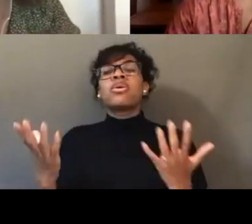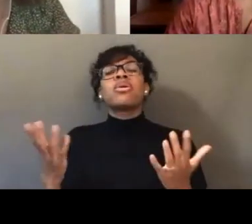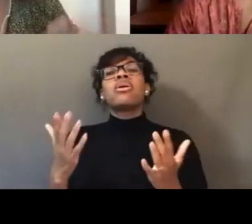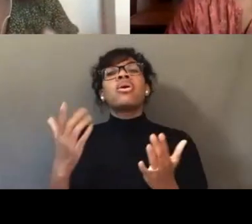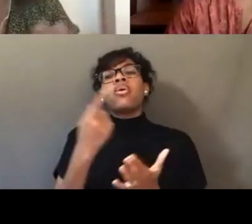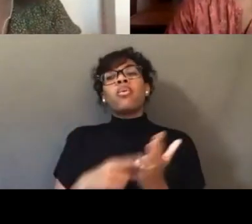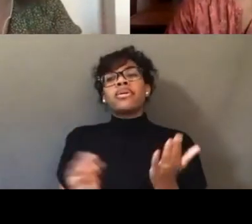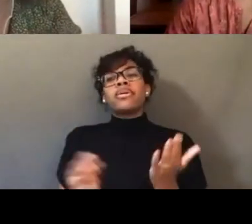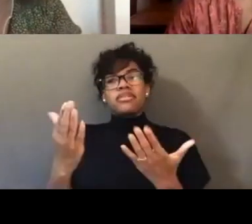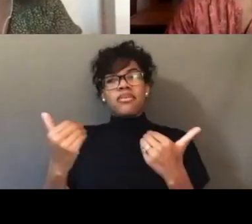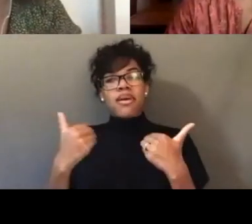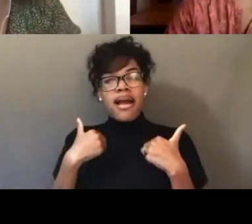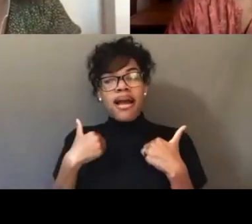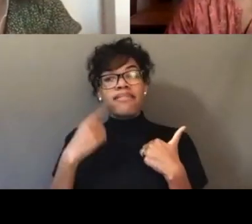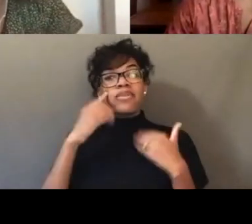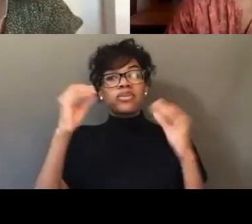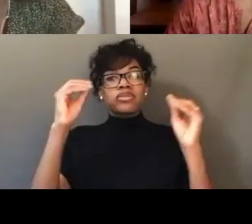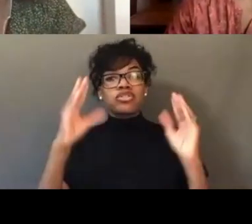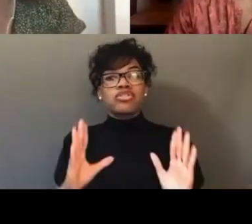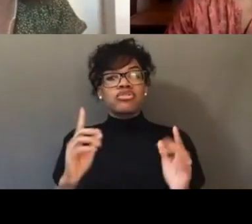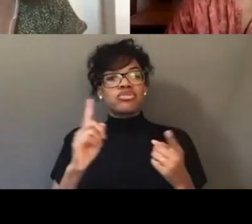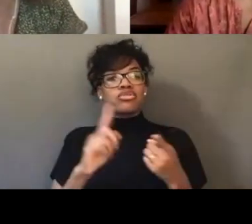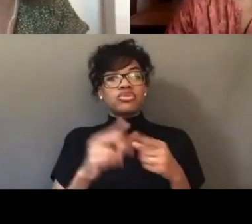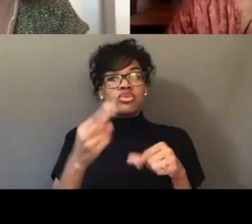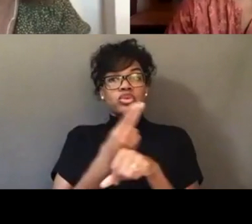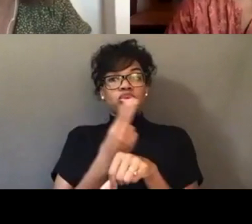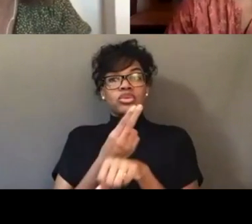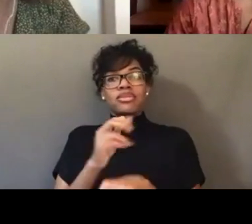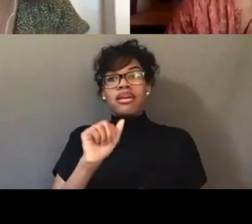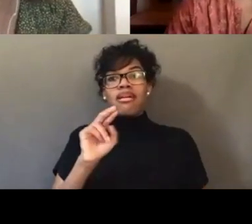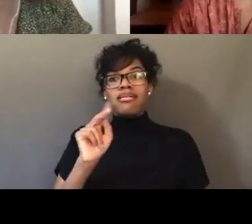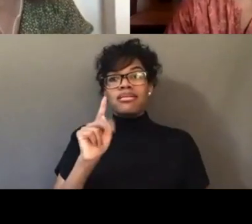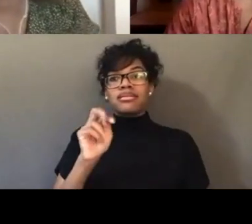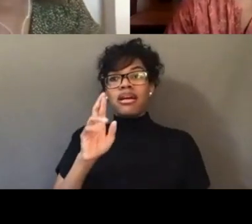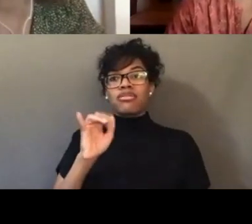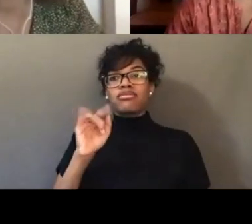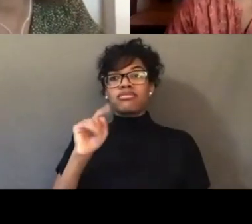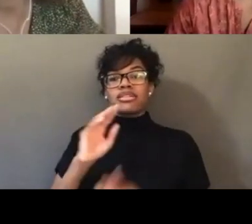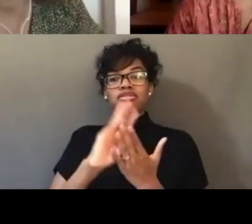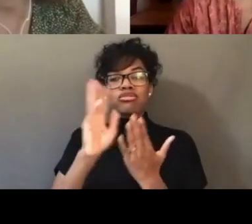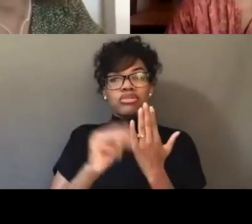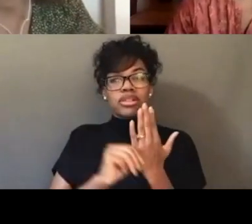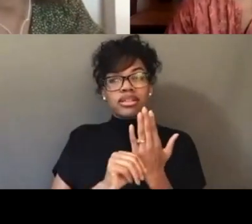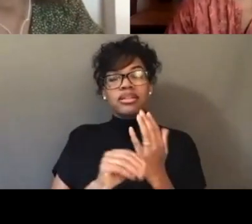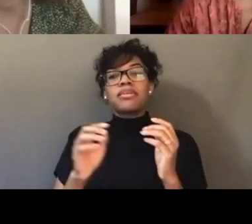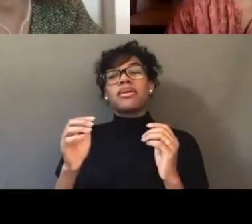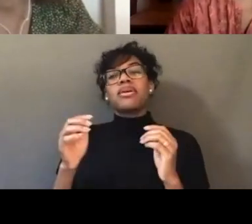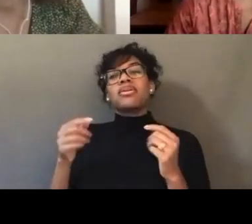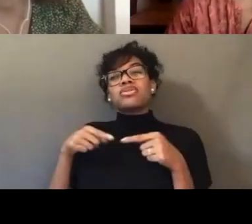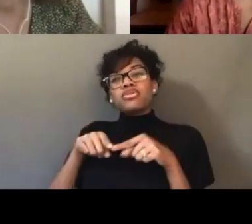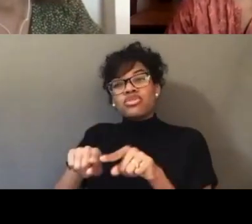anti-racist teaching and to not lose sight of its necessity while teaching in new ways?